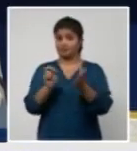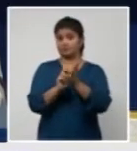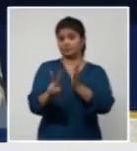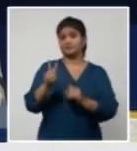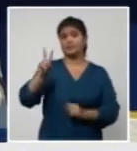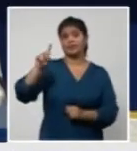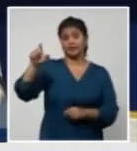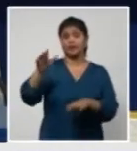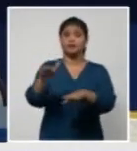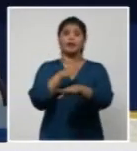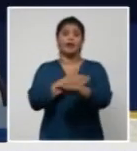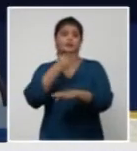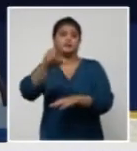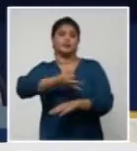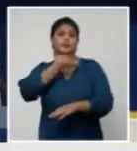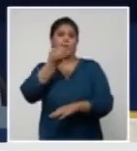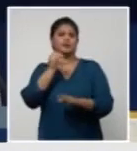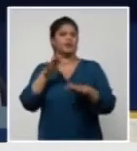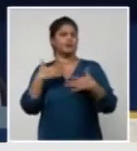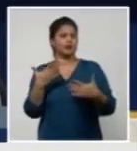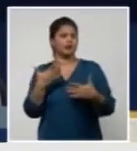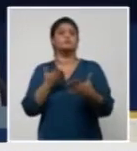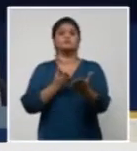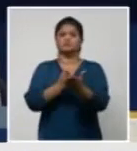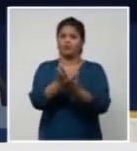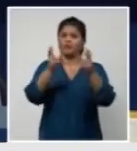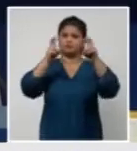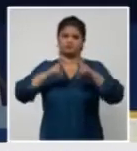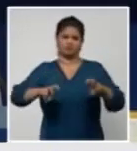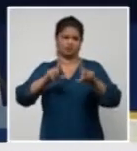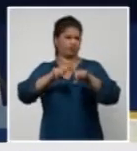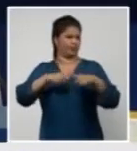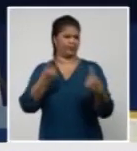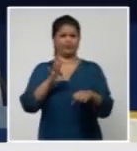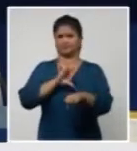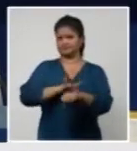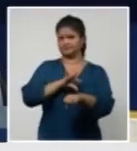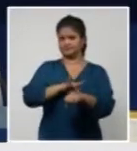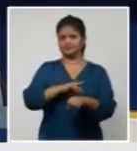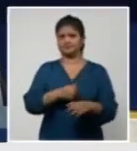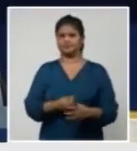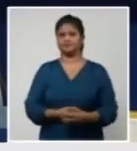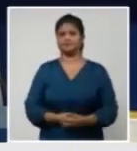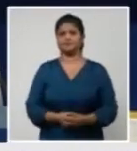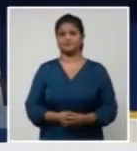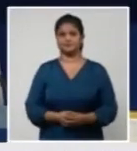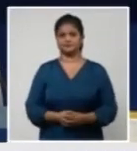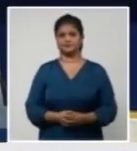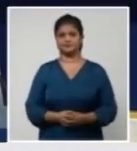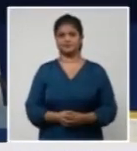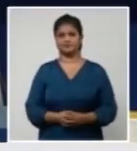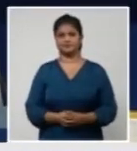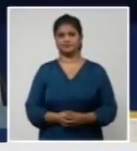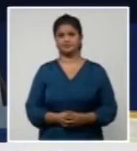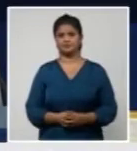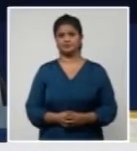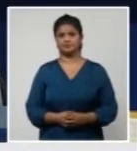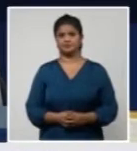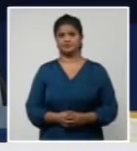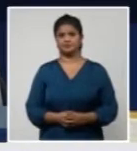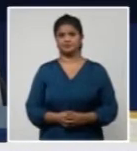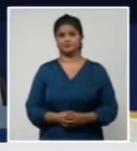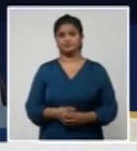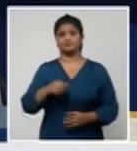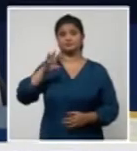no new cases were reported in Havana yesterday. And I mention this because we always expect there to be cases in